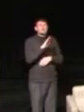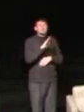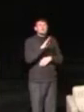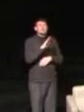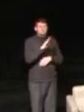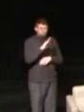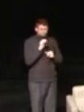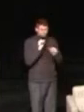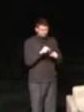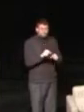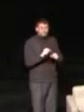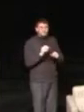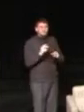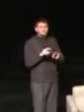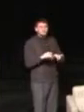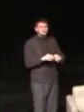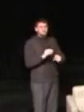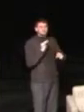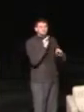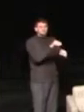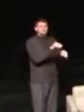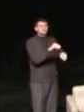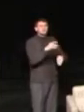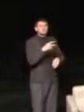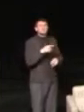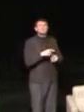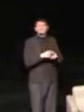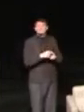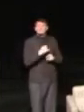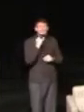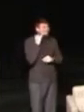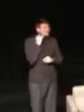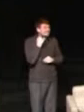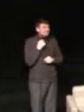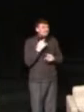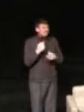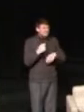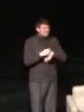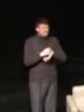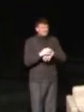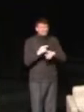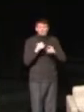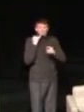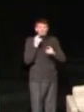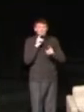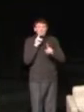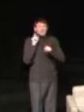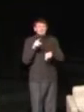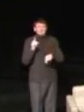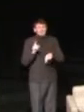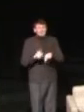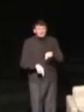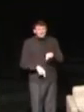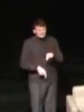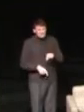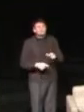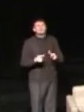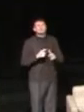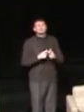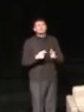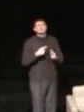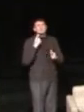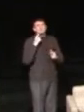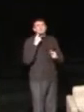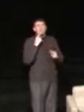museum's Facebook page. In the event that we're not able to answer all of the questions during the session, we will be